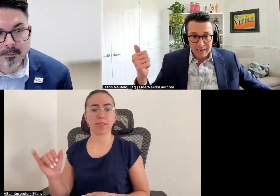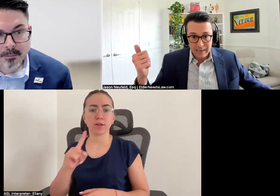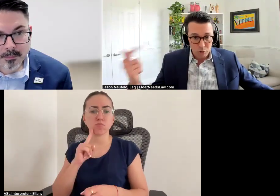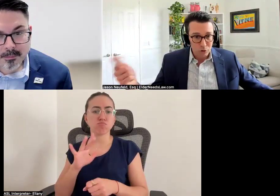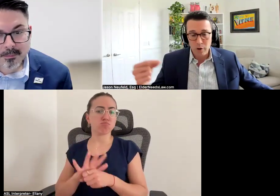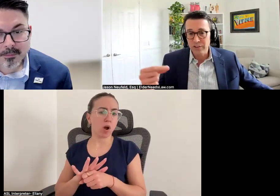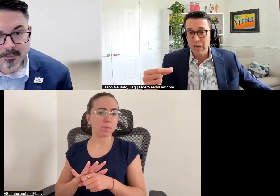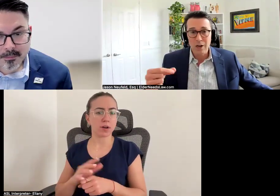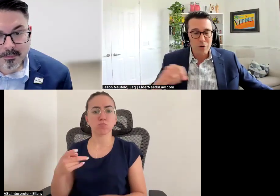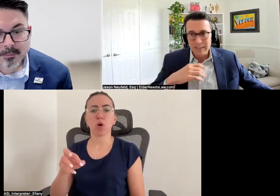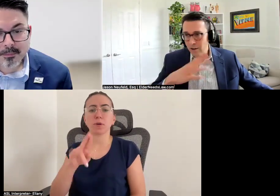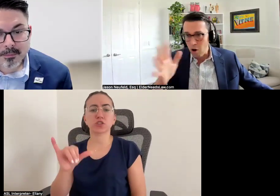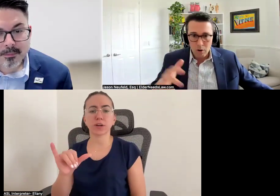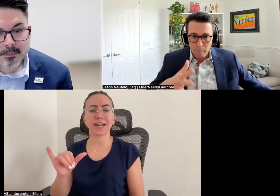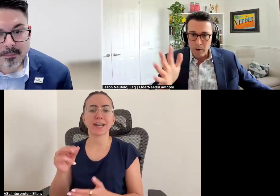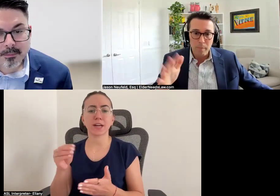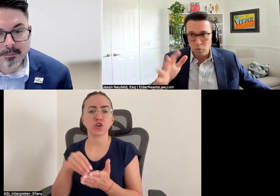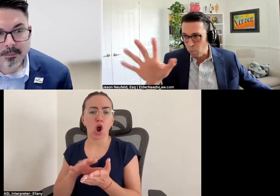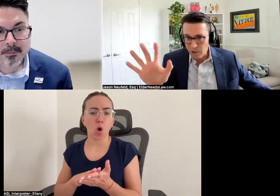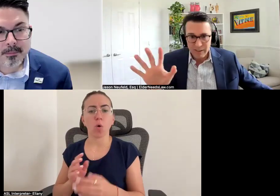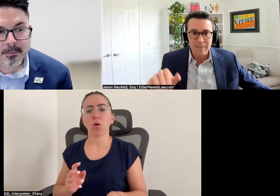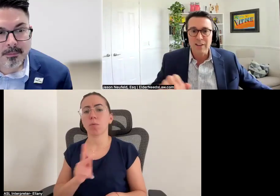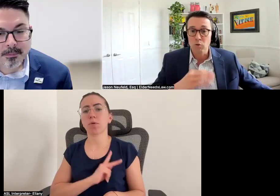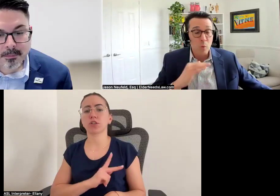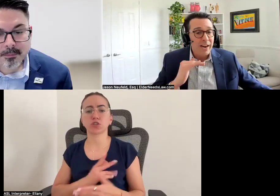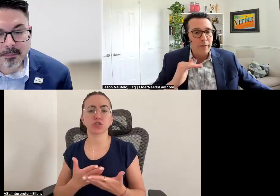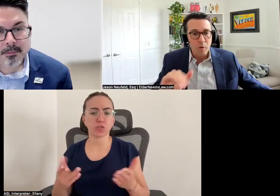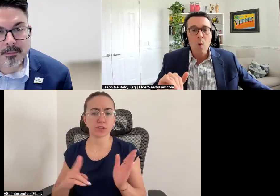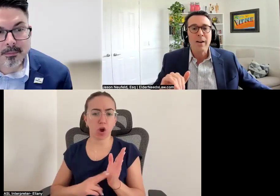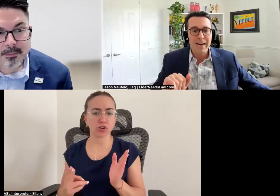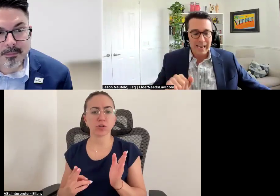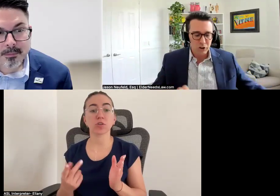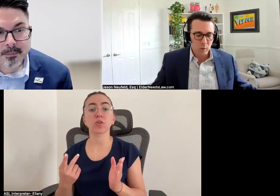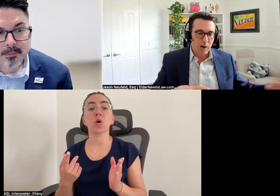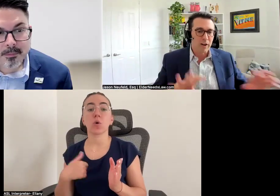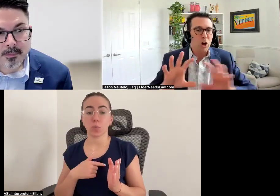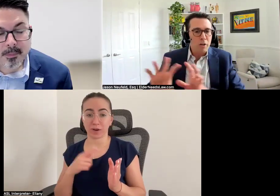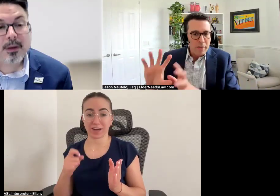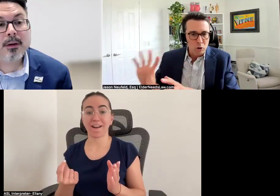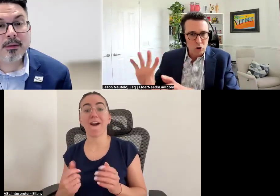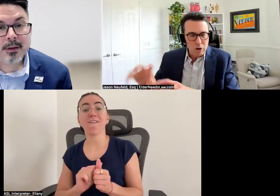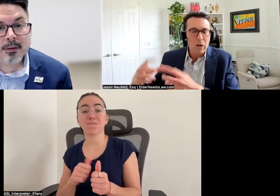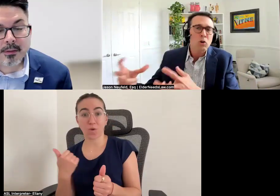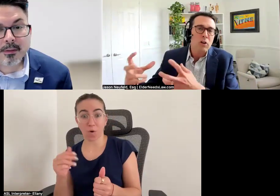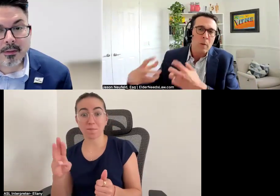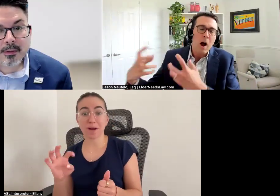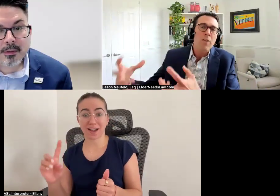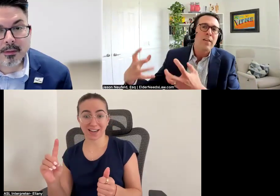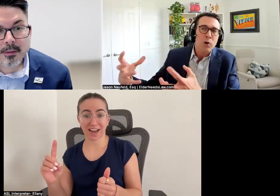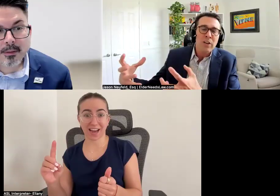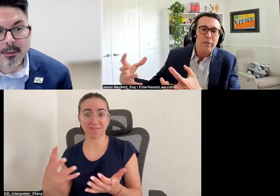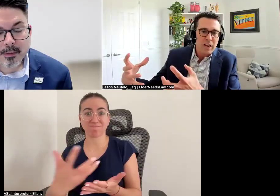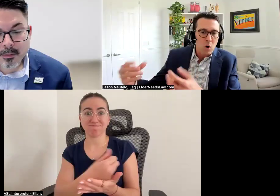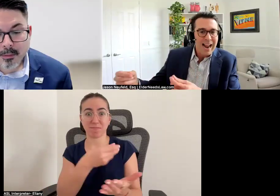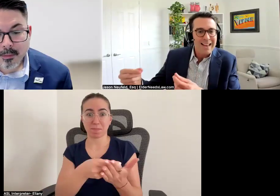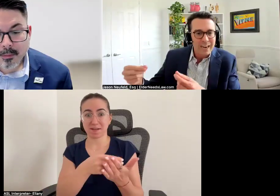and the personal services contract and some real estate investments where we can avoid Medicaid estate recovery, because other than those, Okay. other than if